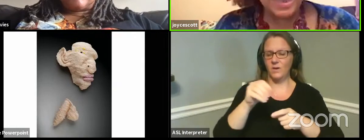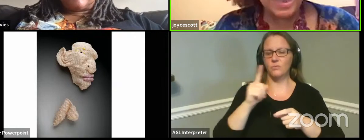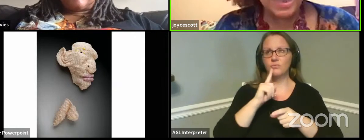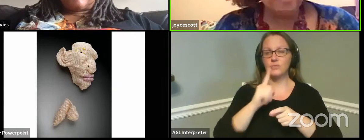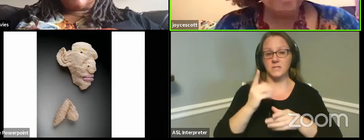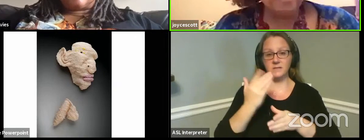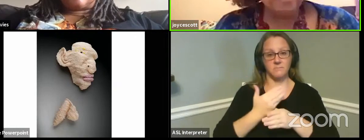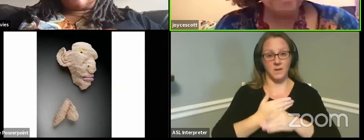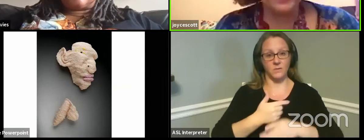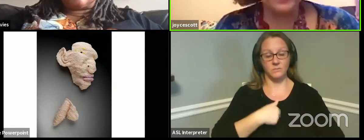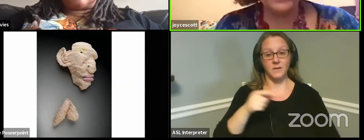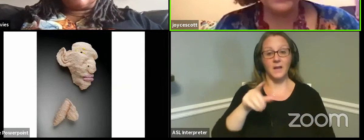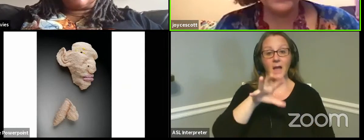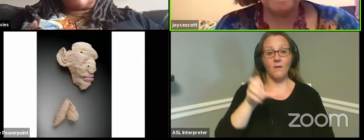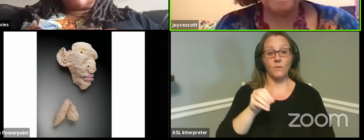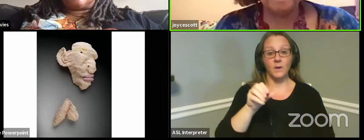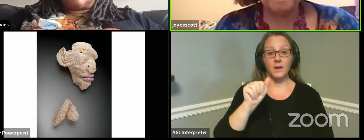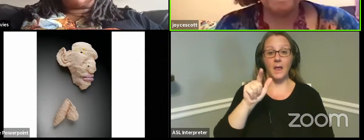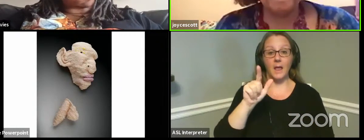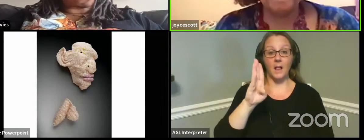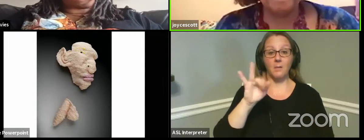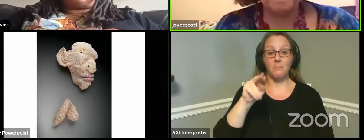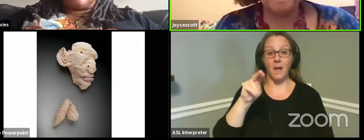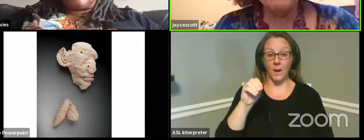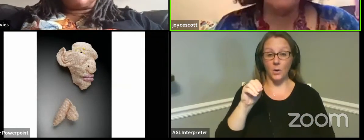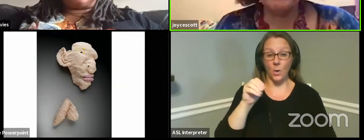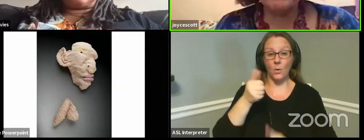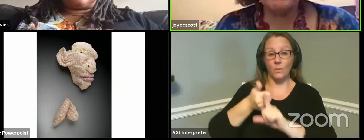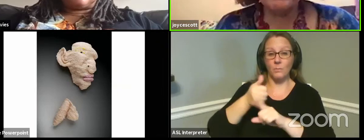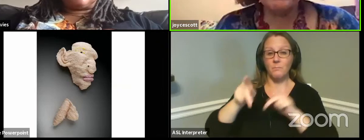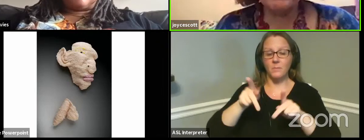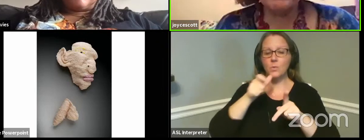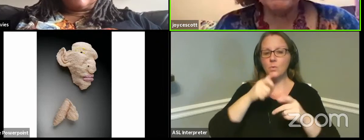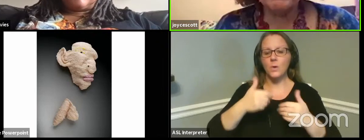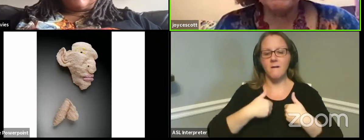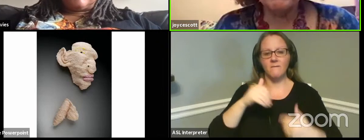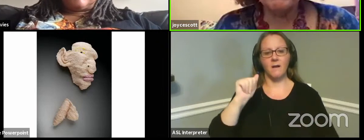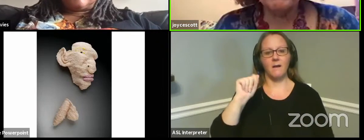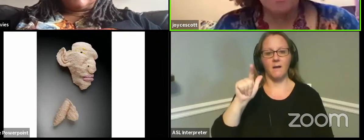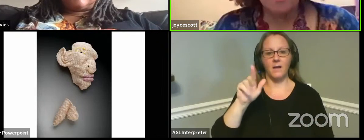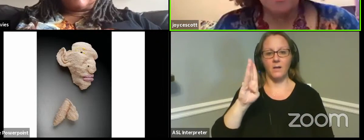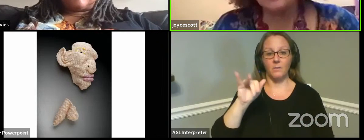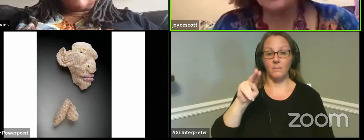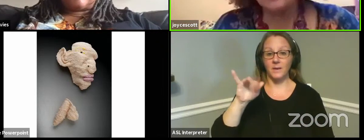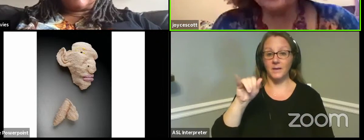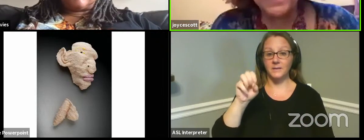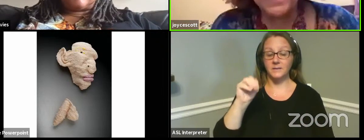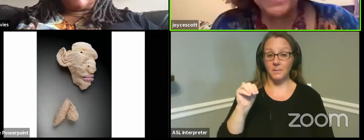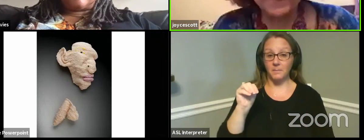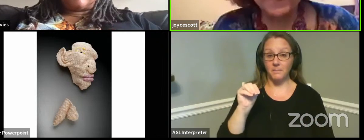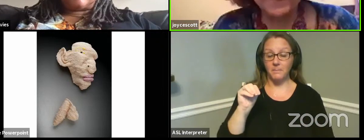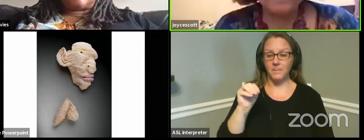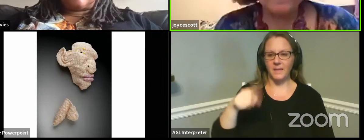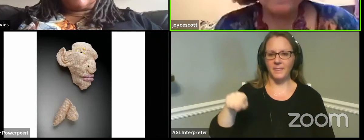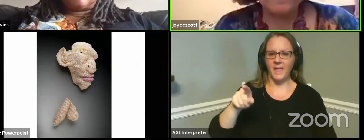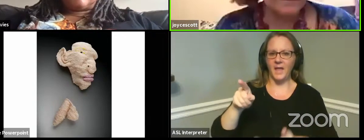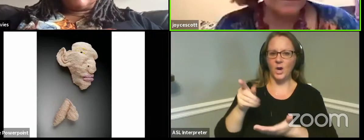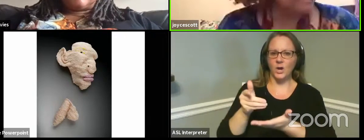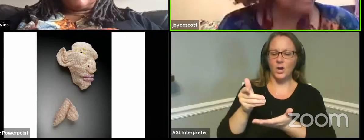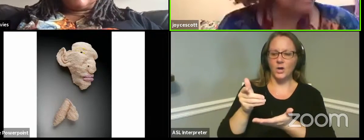African albinos, people with albinism, are culled, are